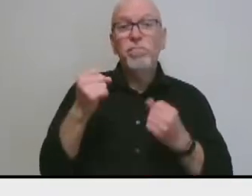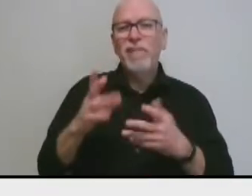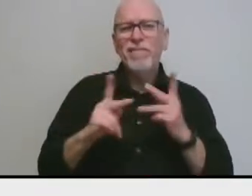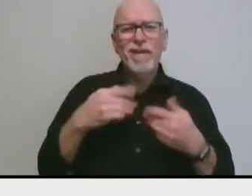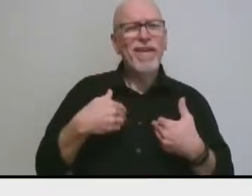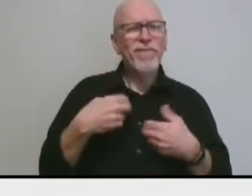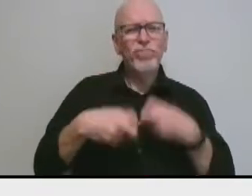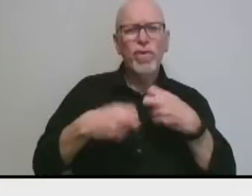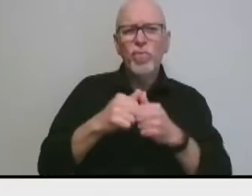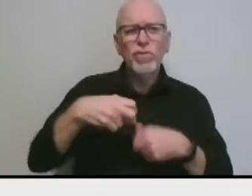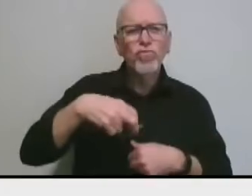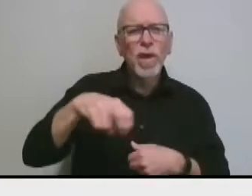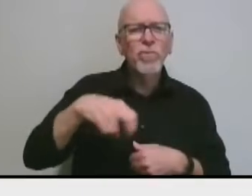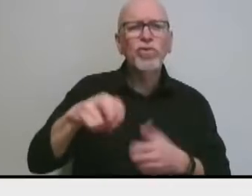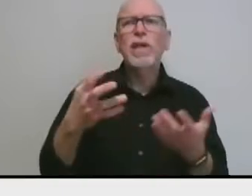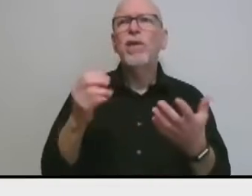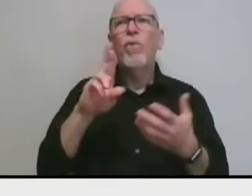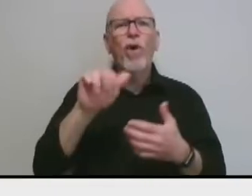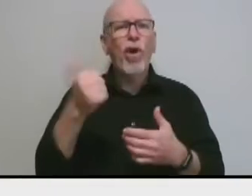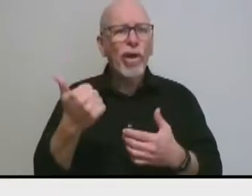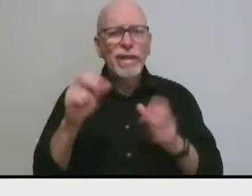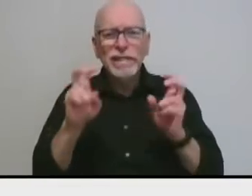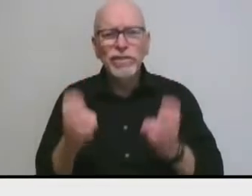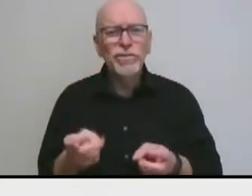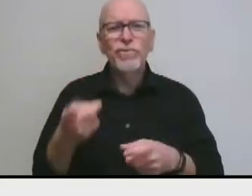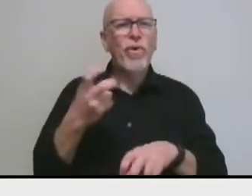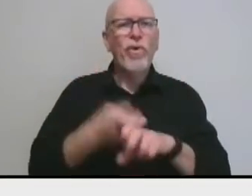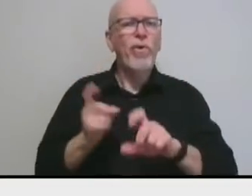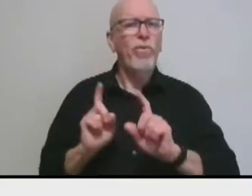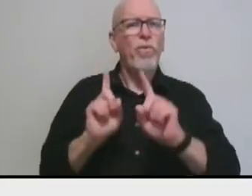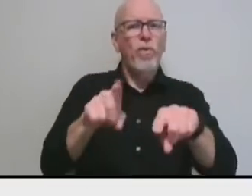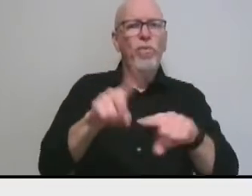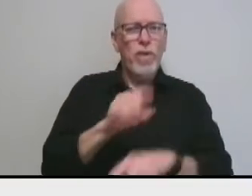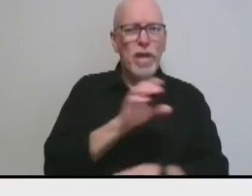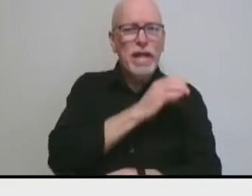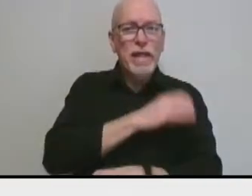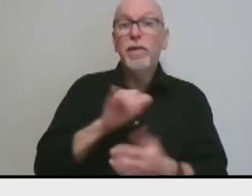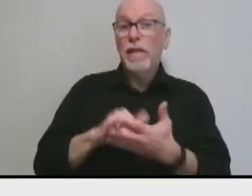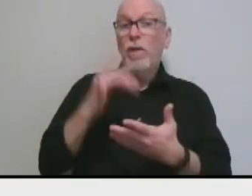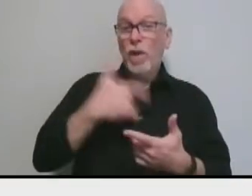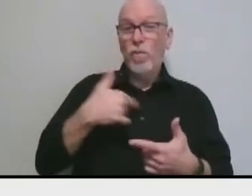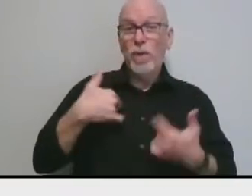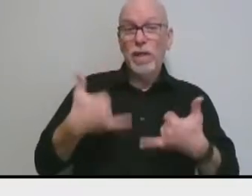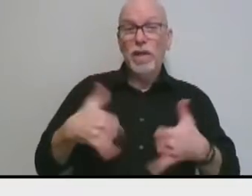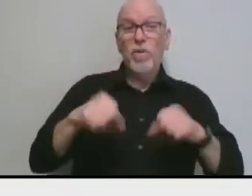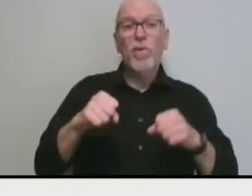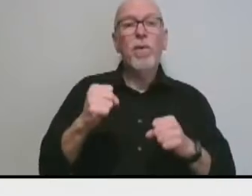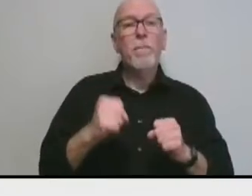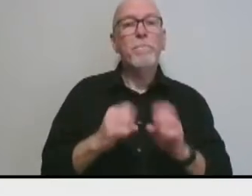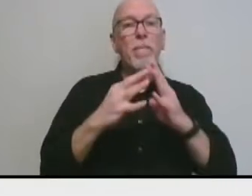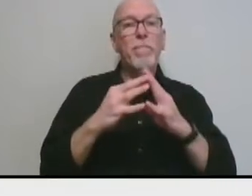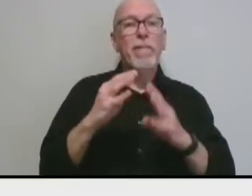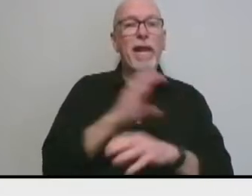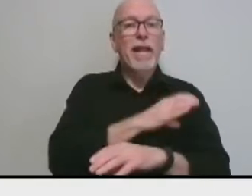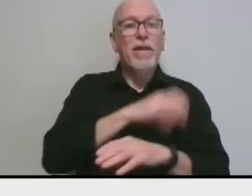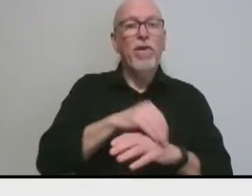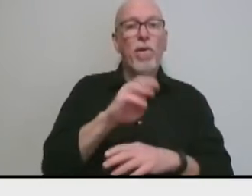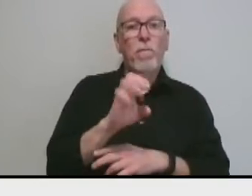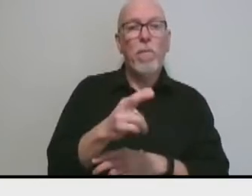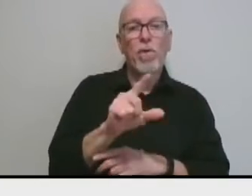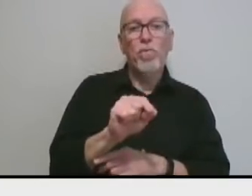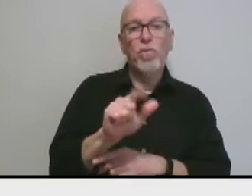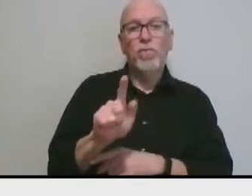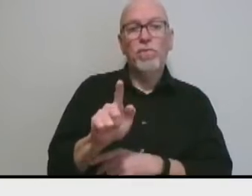challenges or other needs that might make it harder to get to a clinic site. That is why we are hosting a pop-up clinic on March 20th and 21st